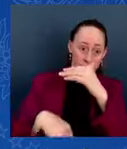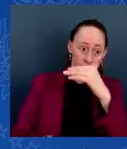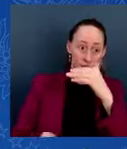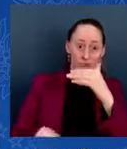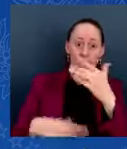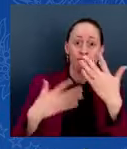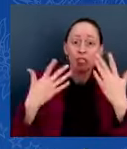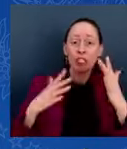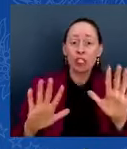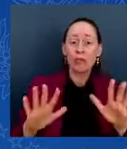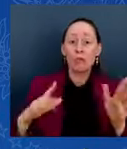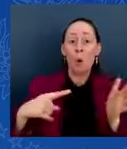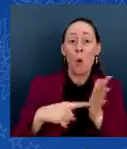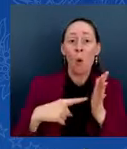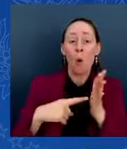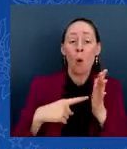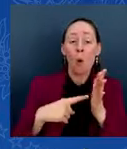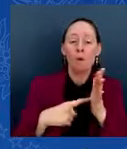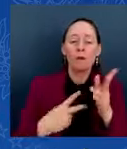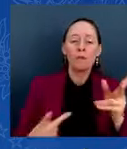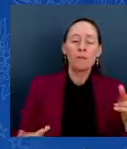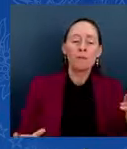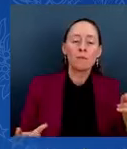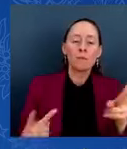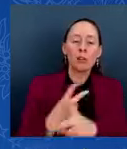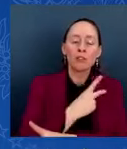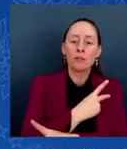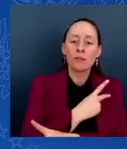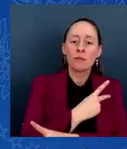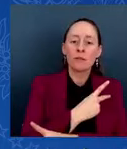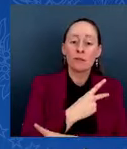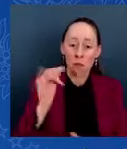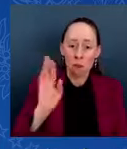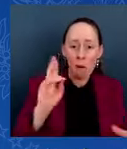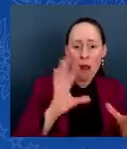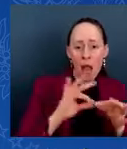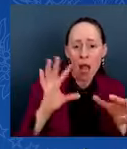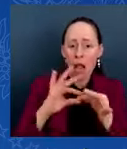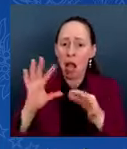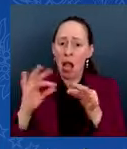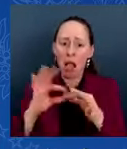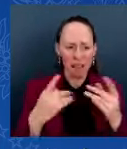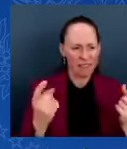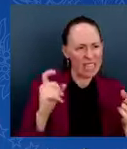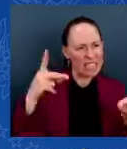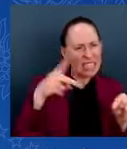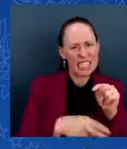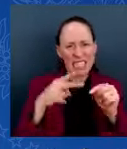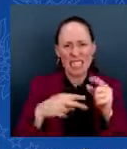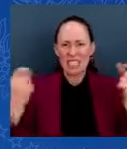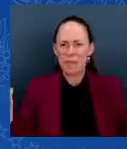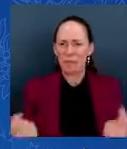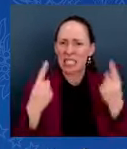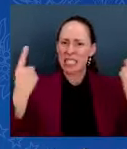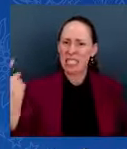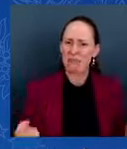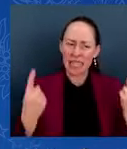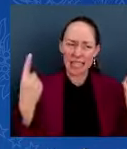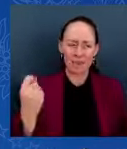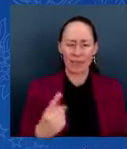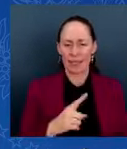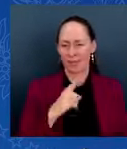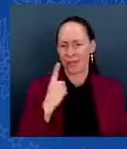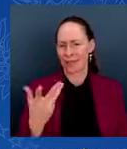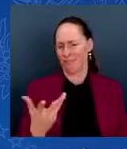these Republicans talking about cutting spending. You know, we have 1,000 billionaires in